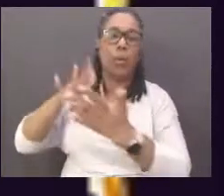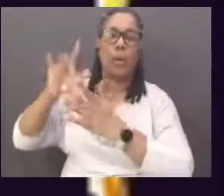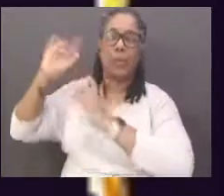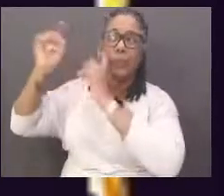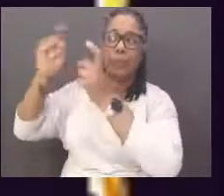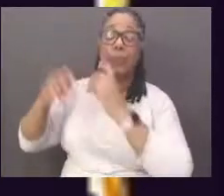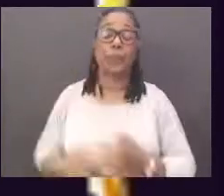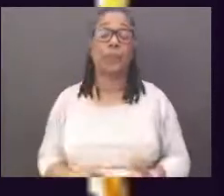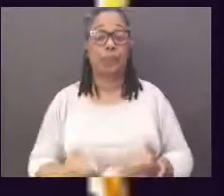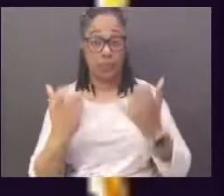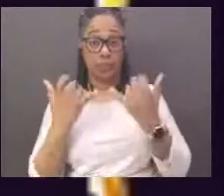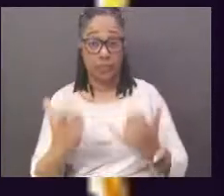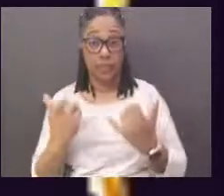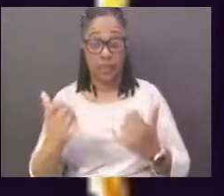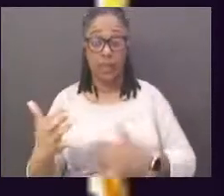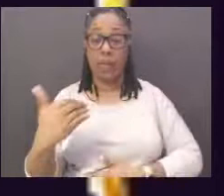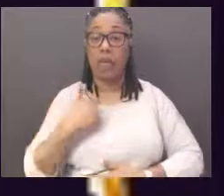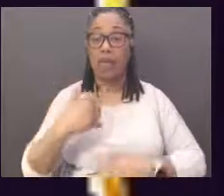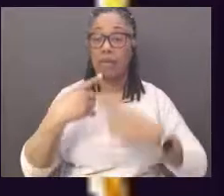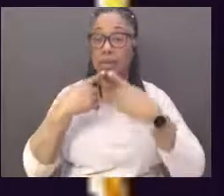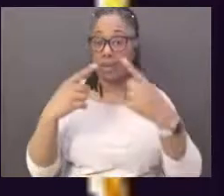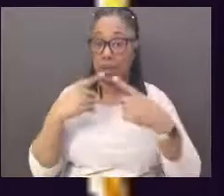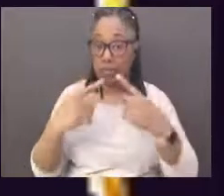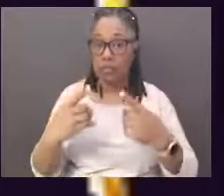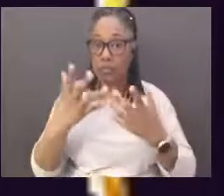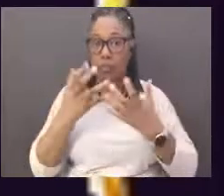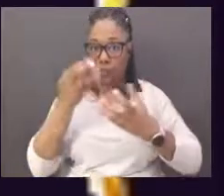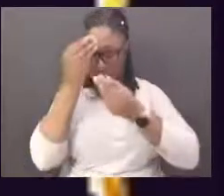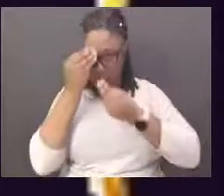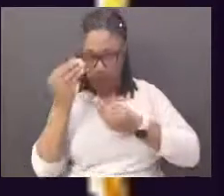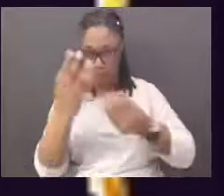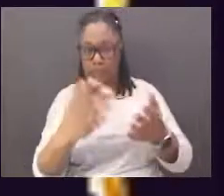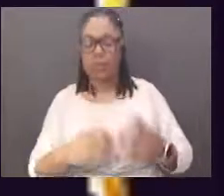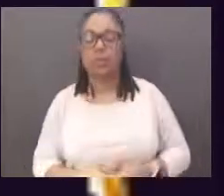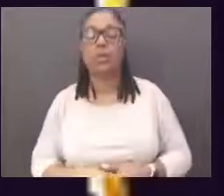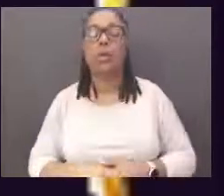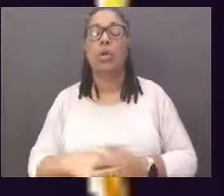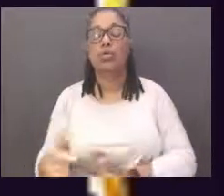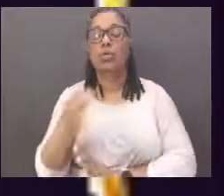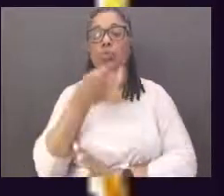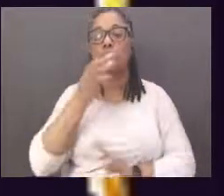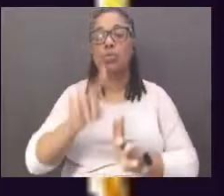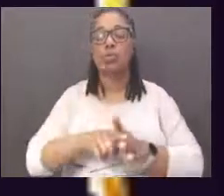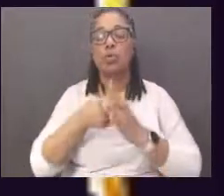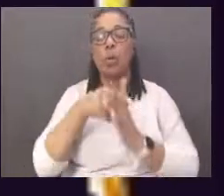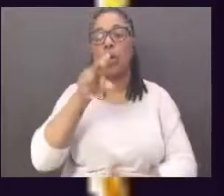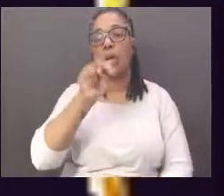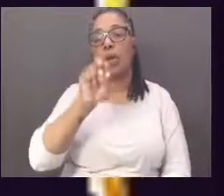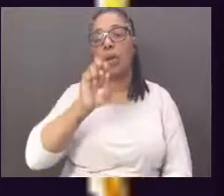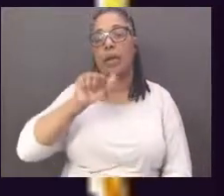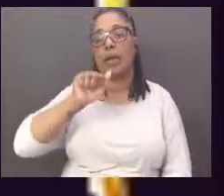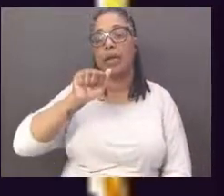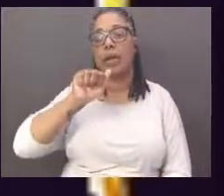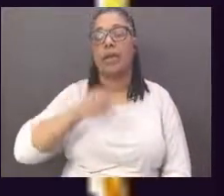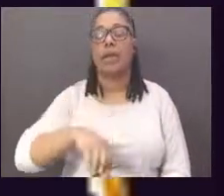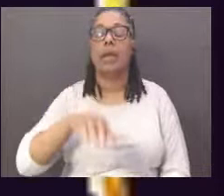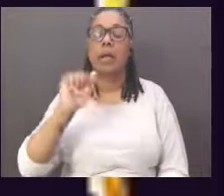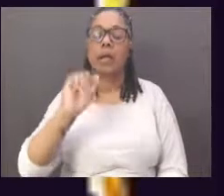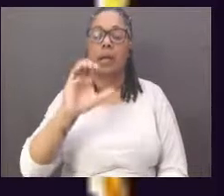that should come before you. We are looking forward to the beginning of our NEA Academy that will take place on the 18th of